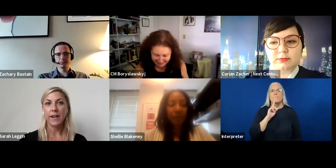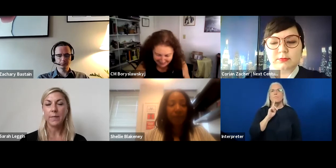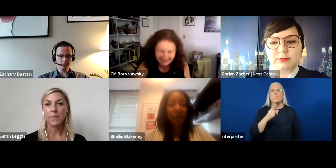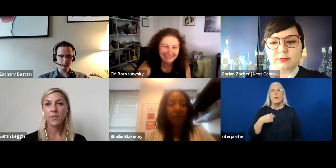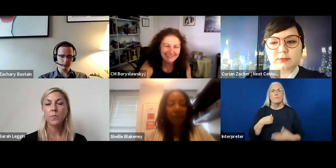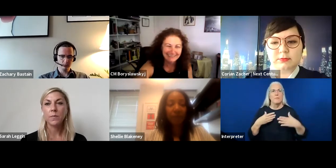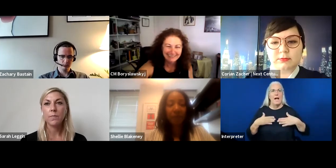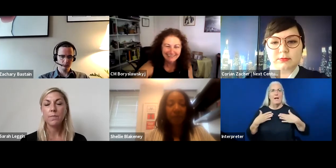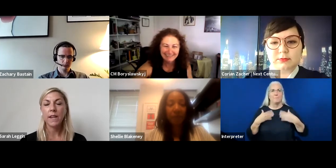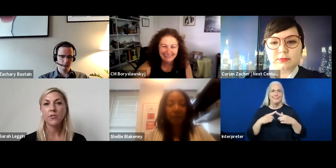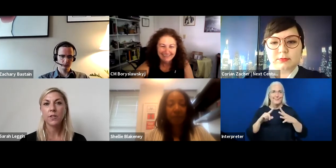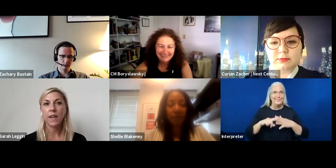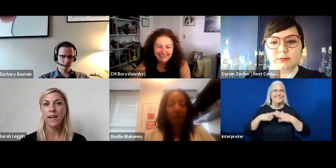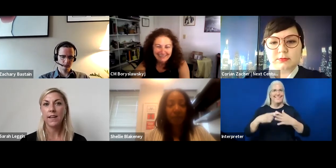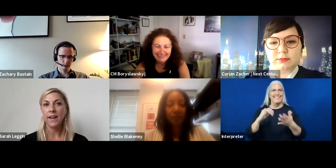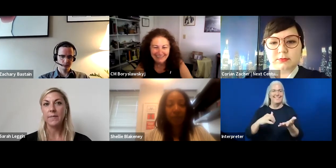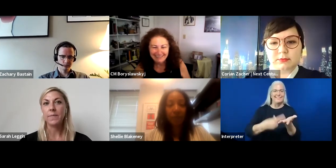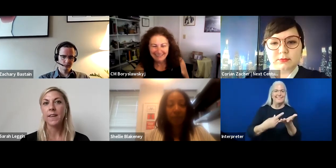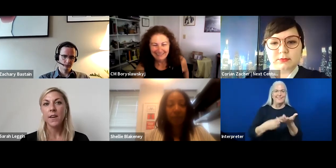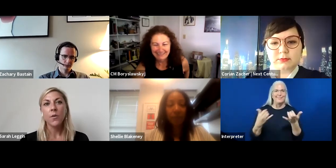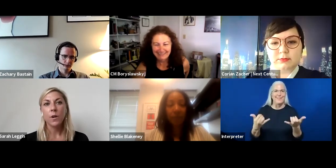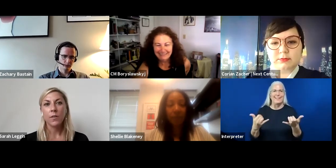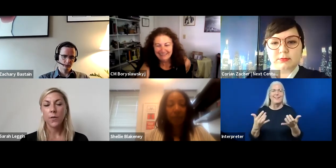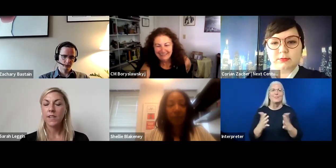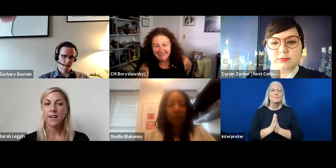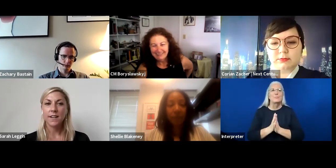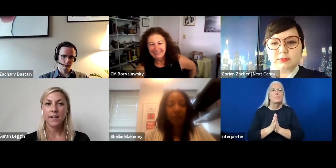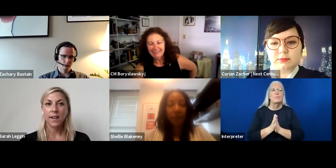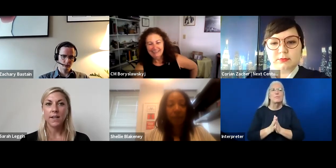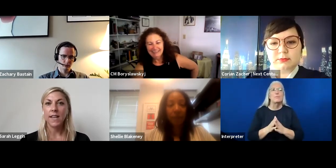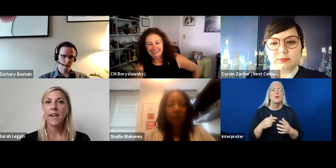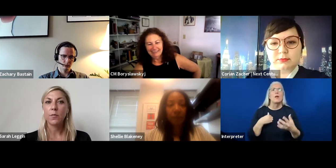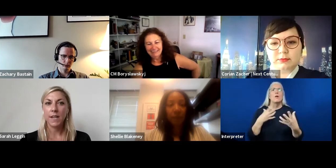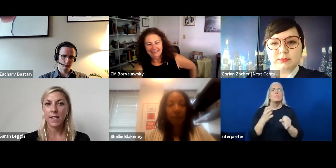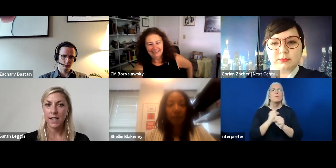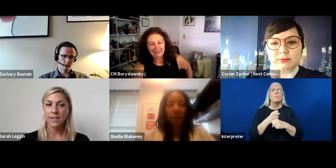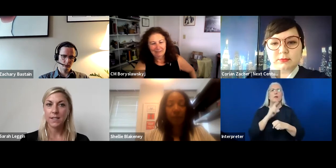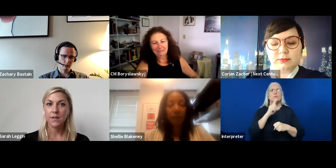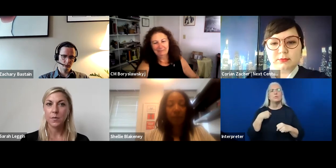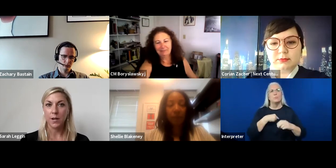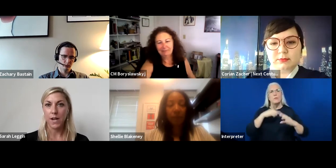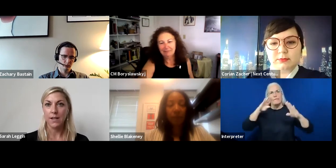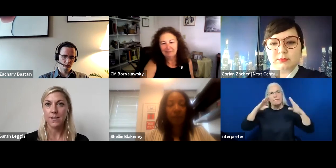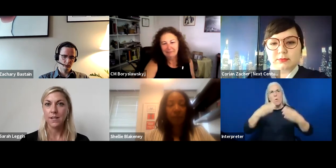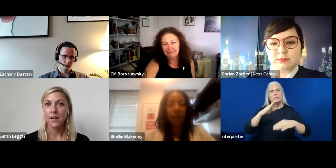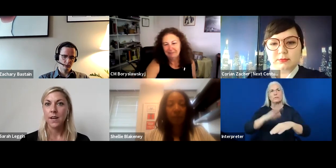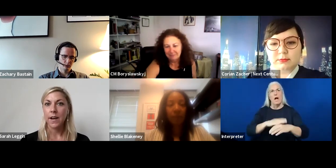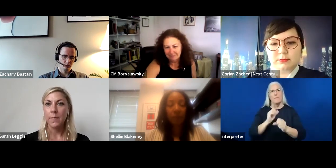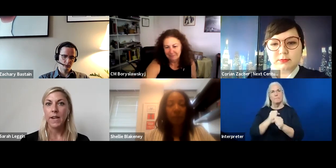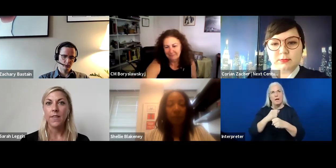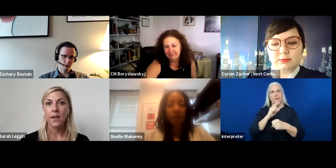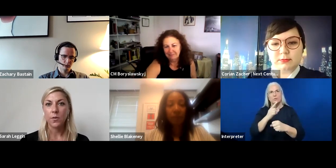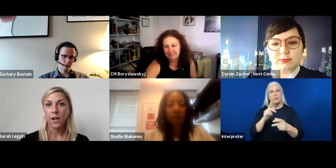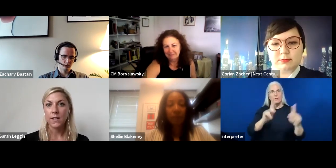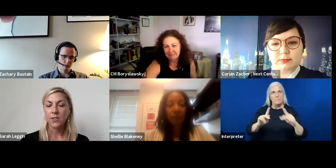about just making sure that we're focused on getting everybody connected to broadband.